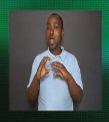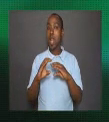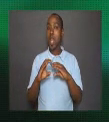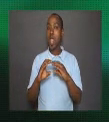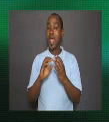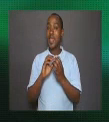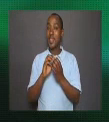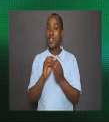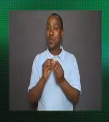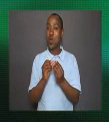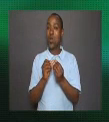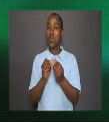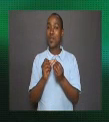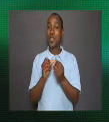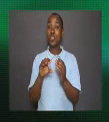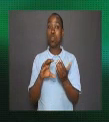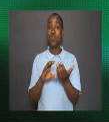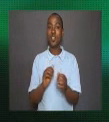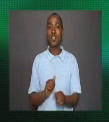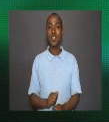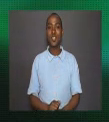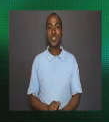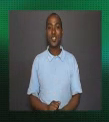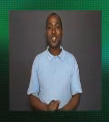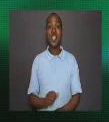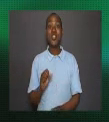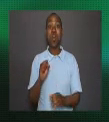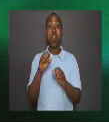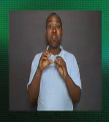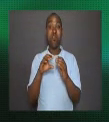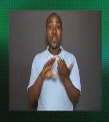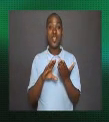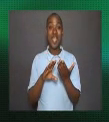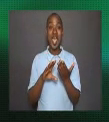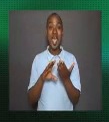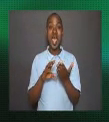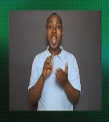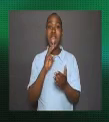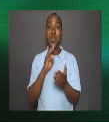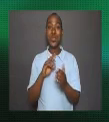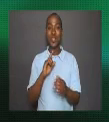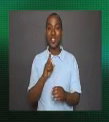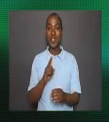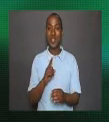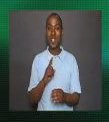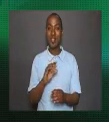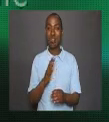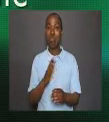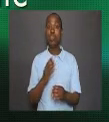solvent. A solvent is a liquid in which a solute